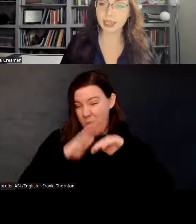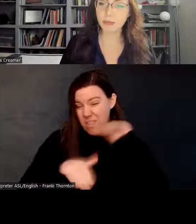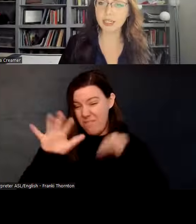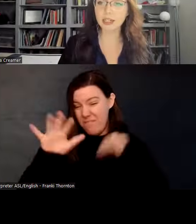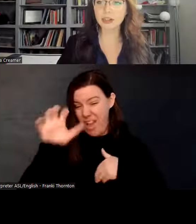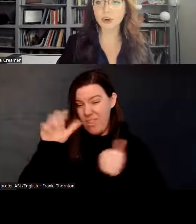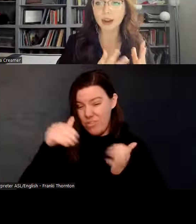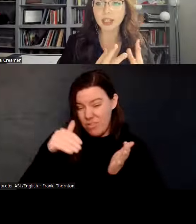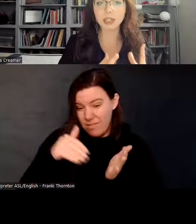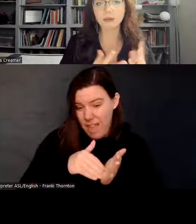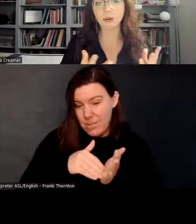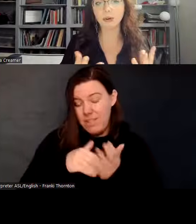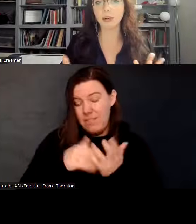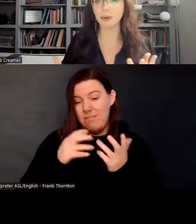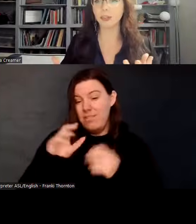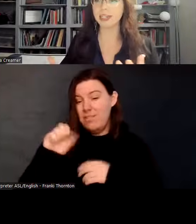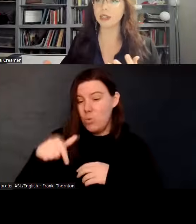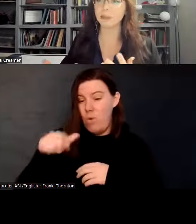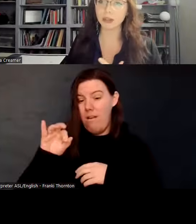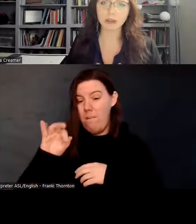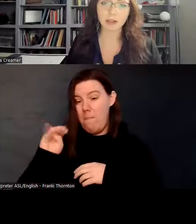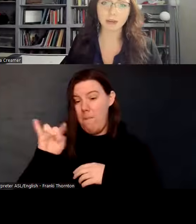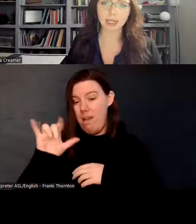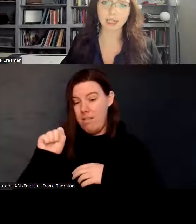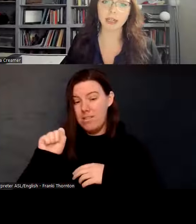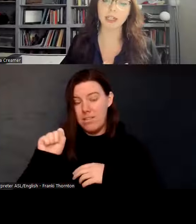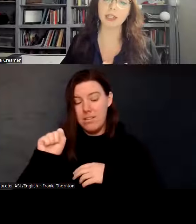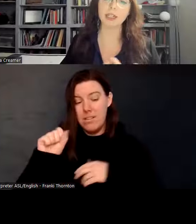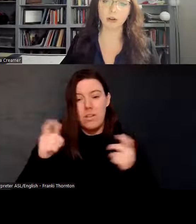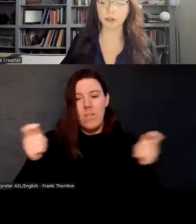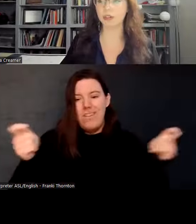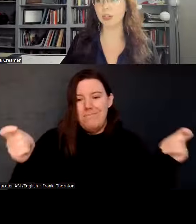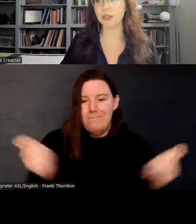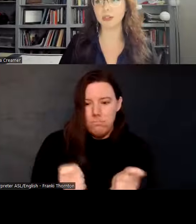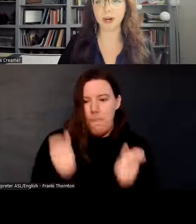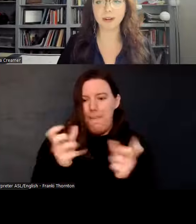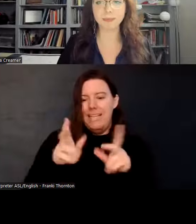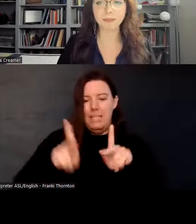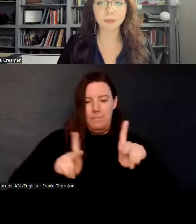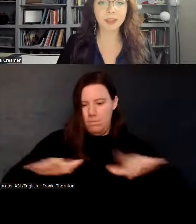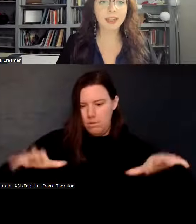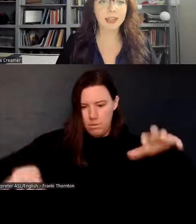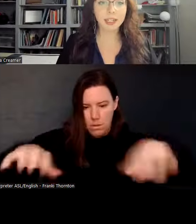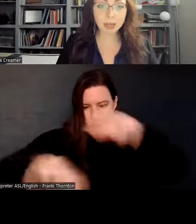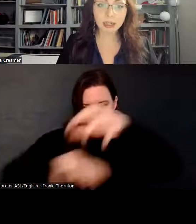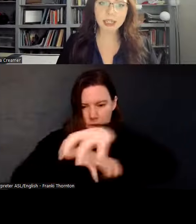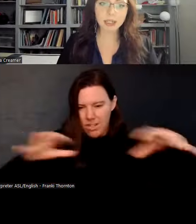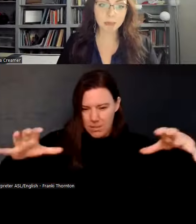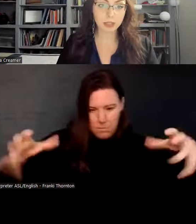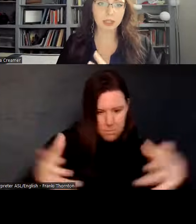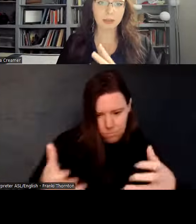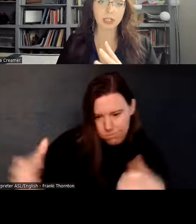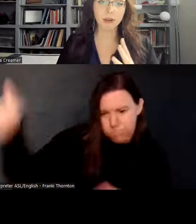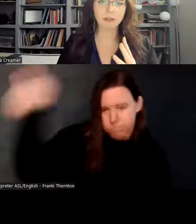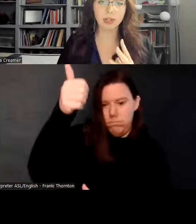pre-existing settlements, drawing them into the fold of not only Assyrian political dominance, but Assyrian cultural influence as well. In the Middle